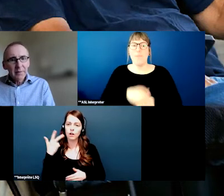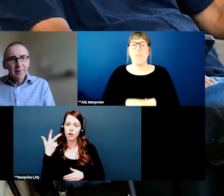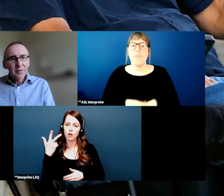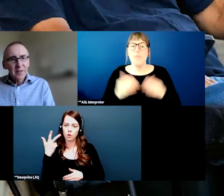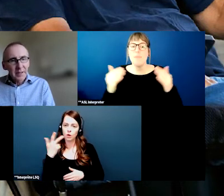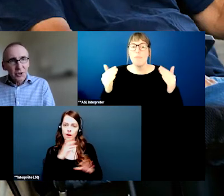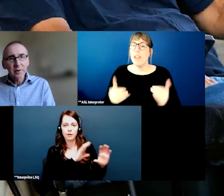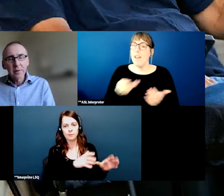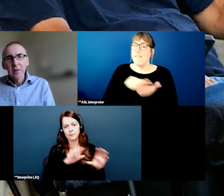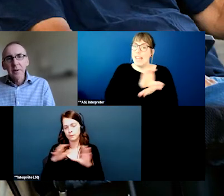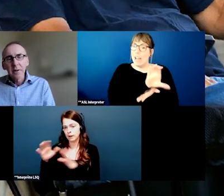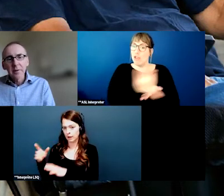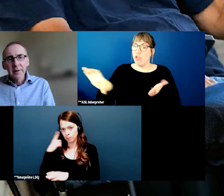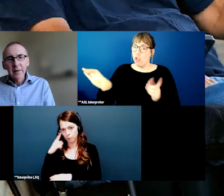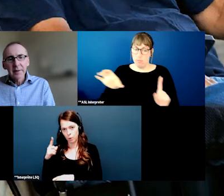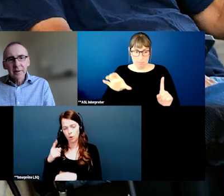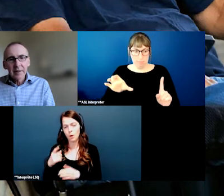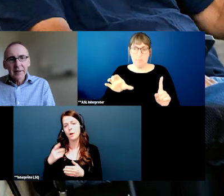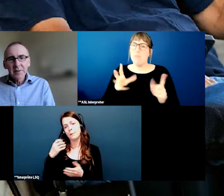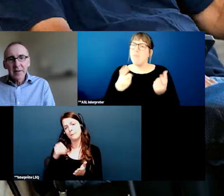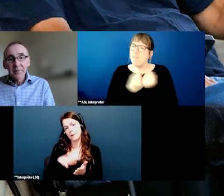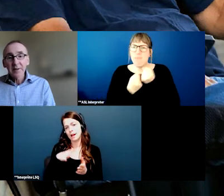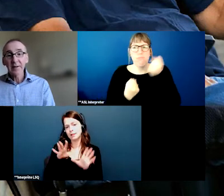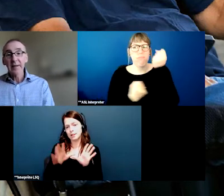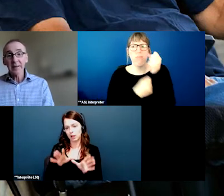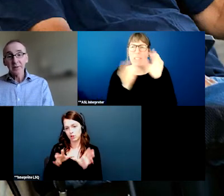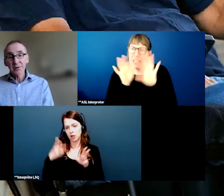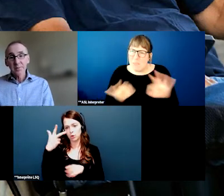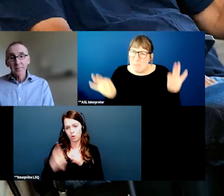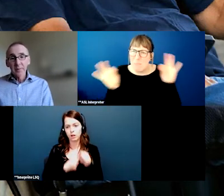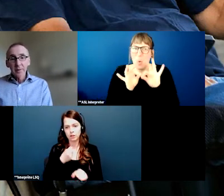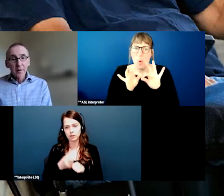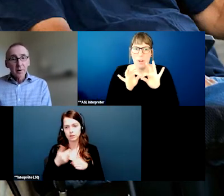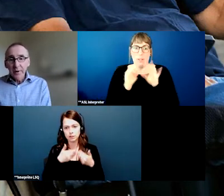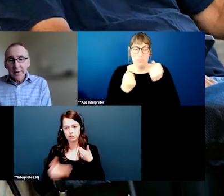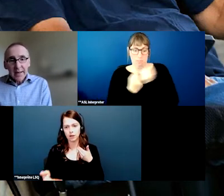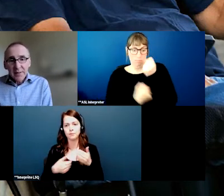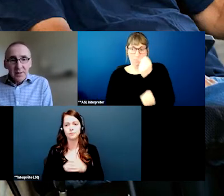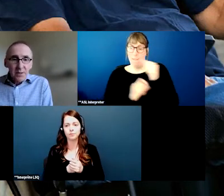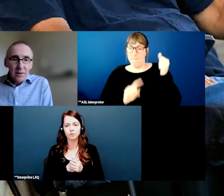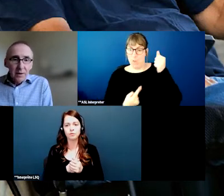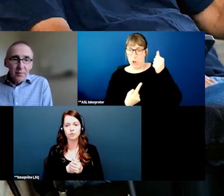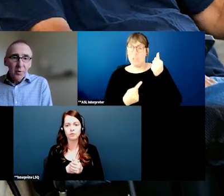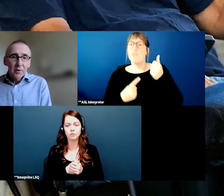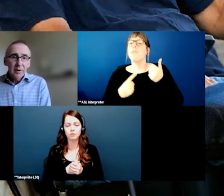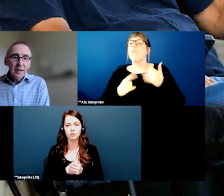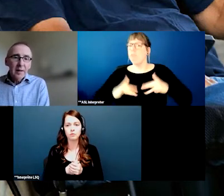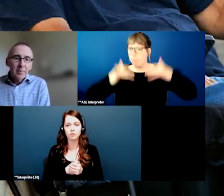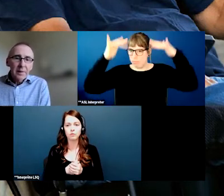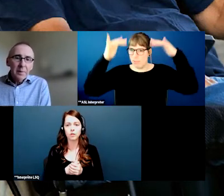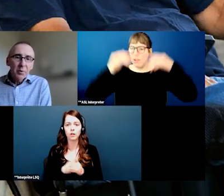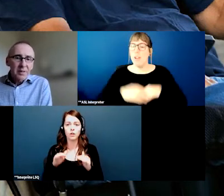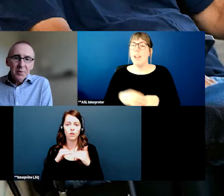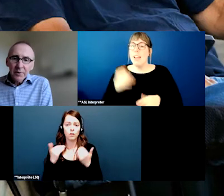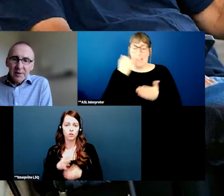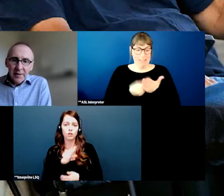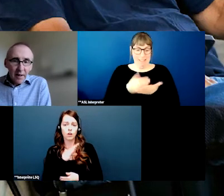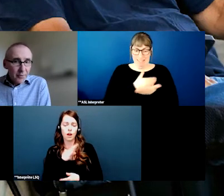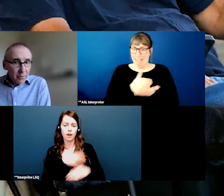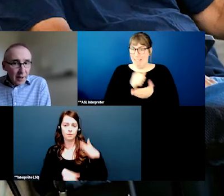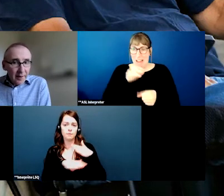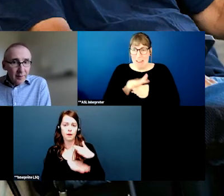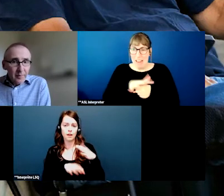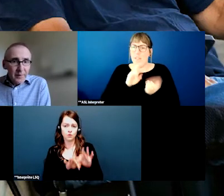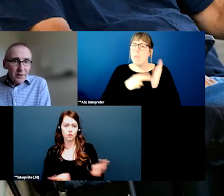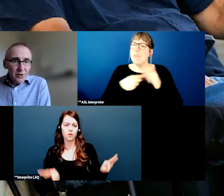pillar, but a foundation that underlines everything else. Without access to livable income, people with disabilities